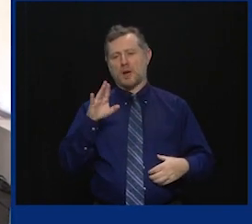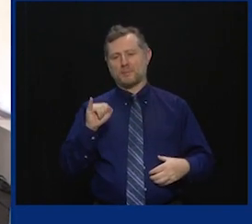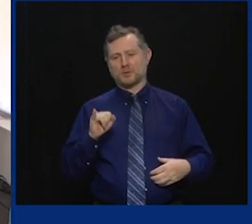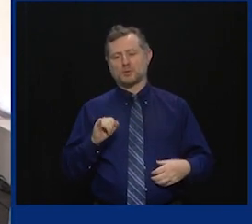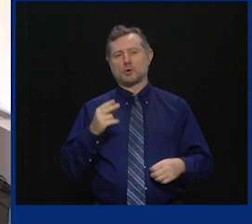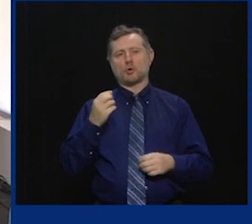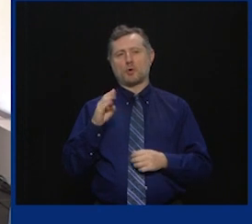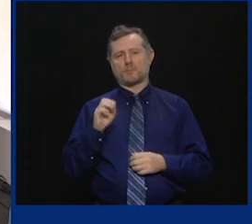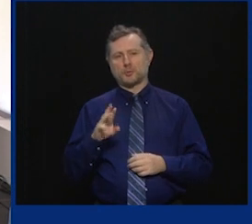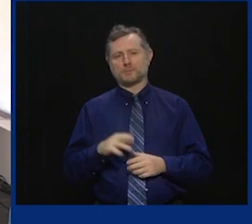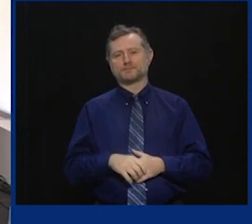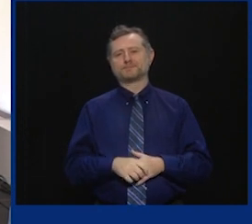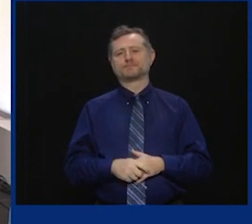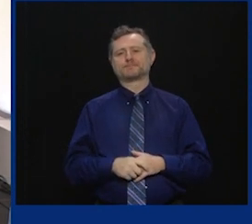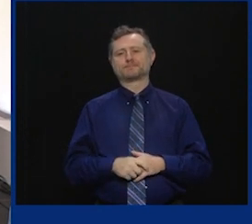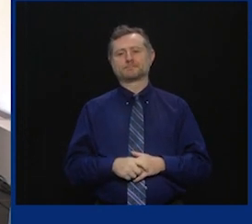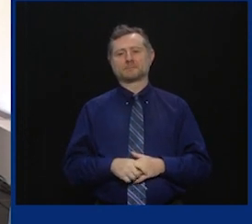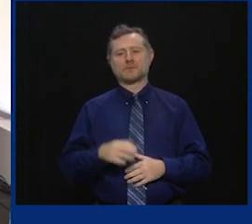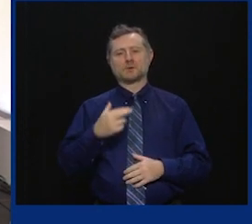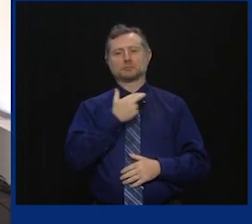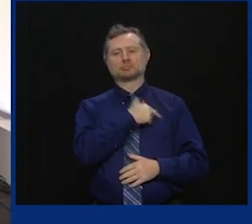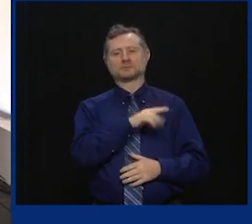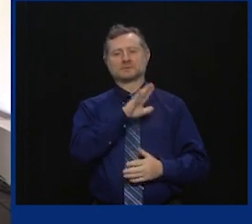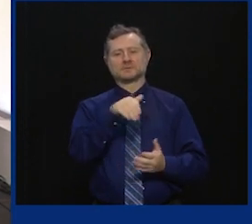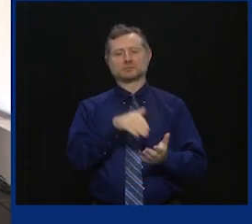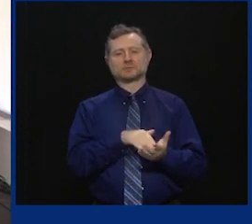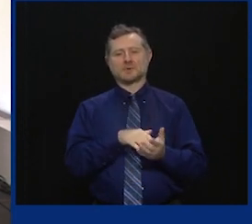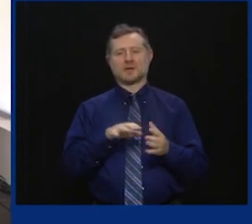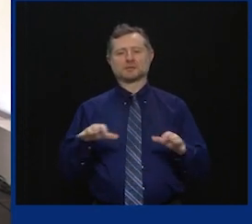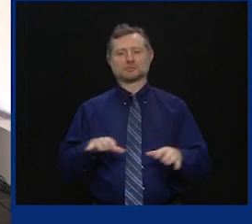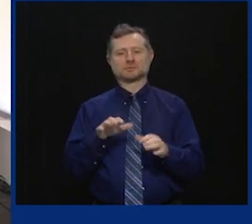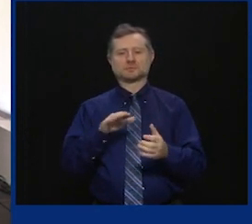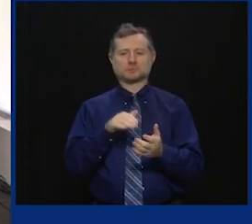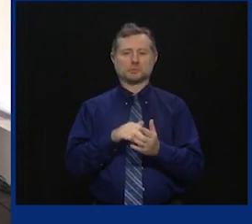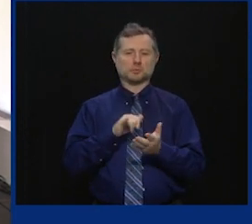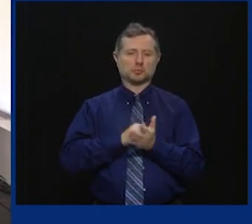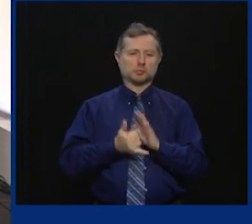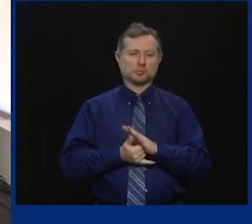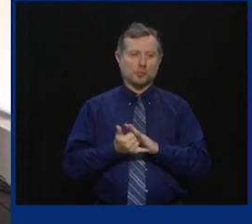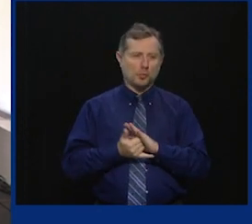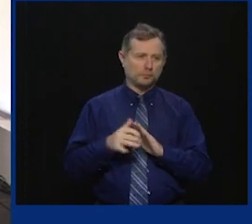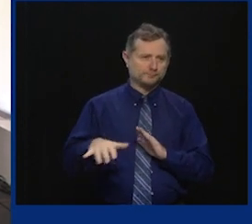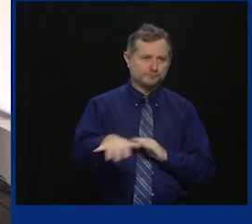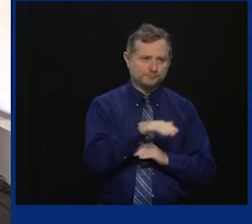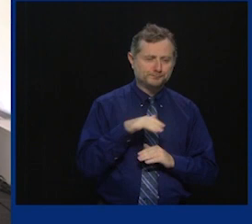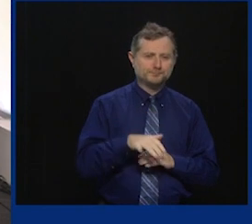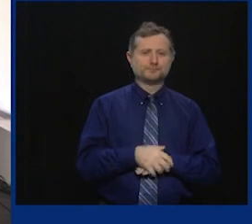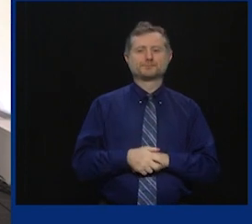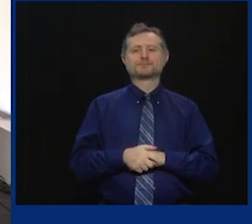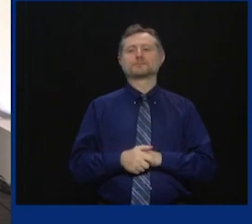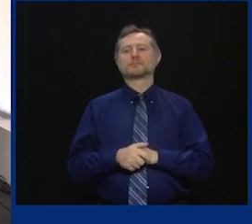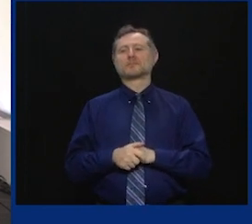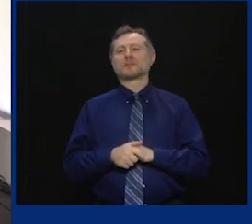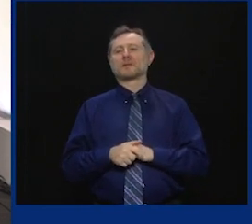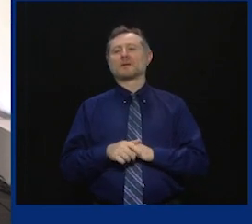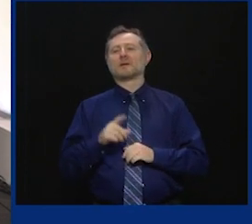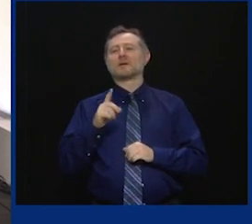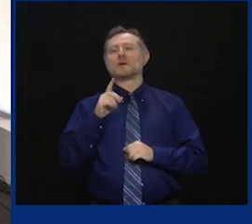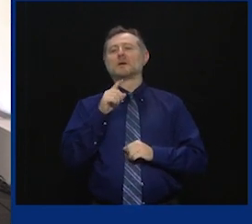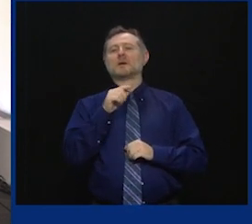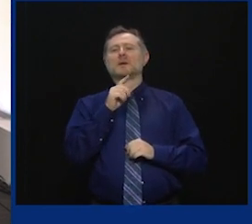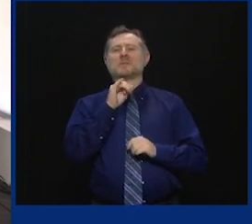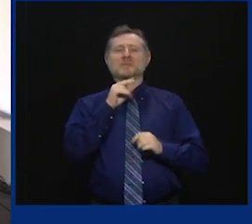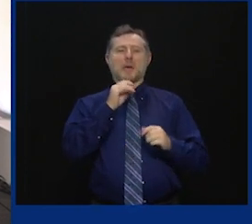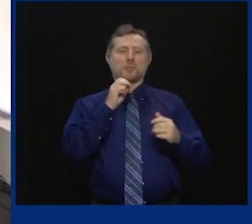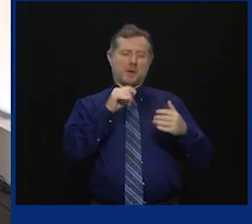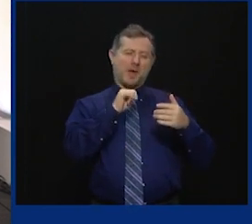Religious Action Center, New York, Marcellus Morris, Reign for Life, Donna Lieberman, Executive Director of